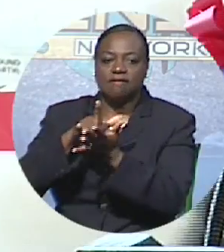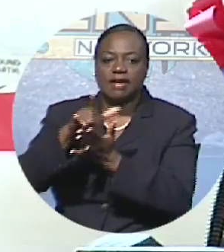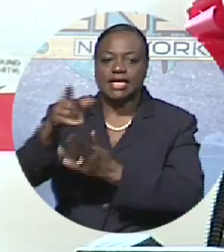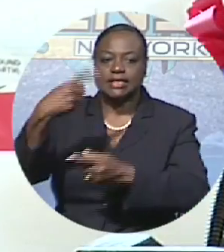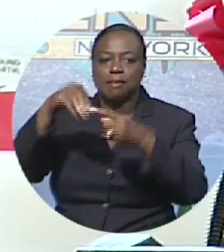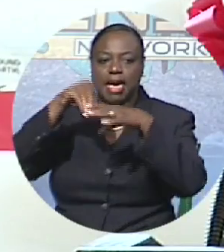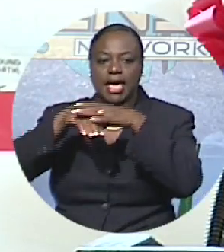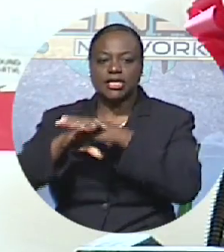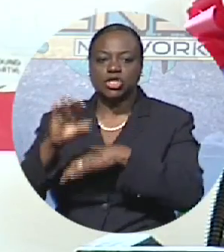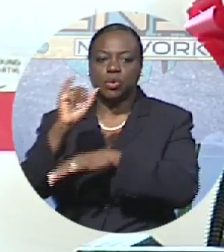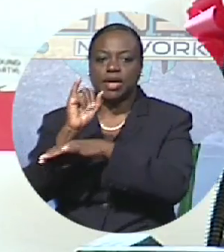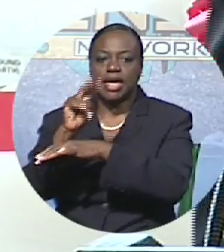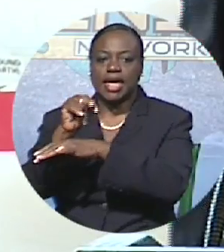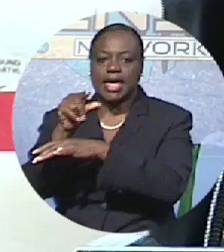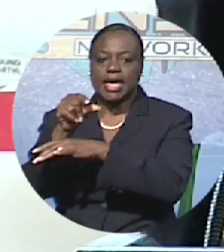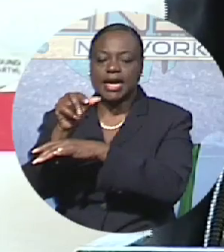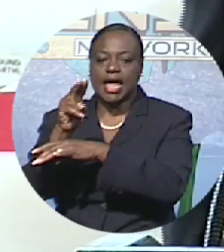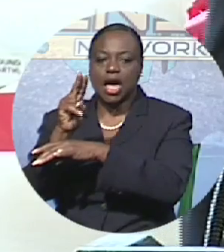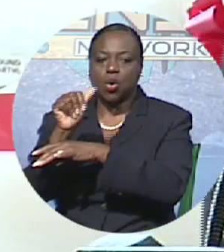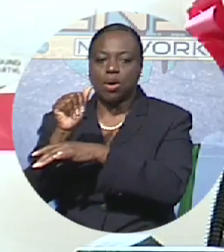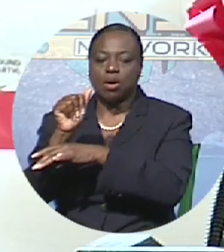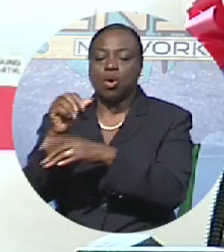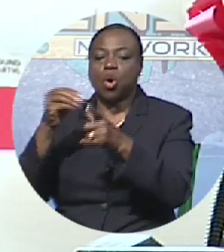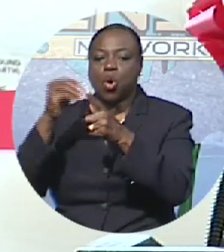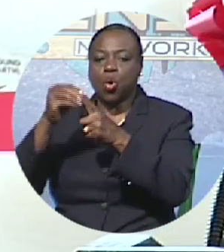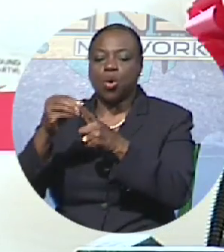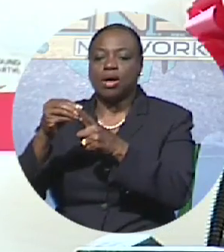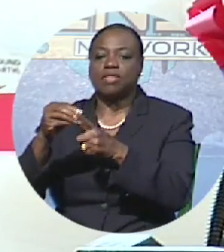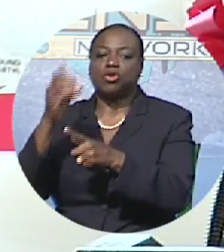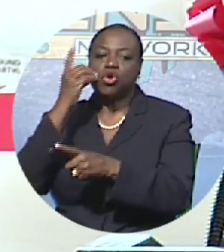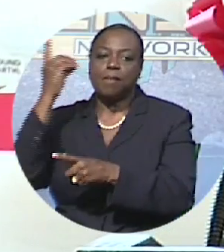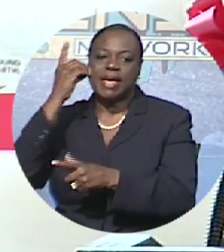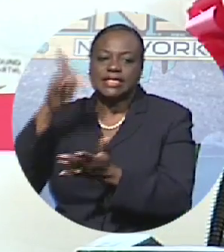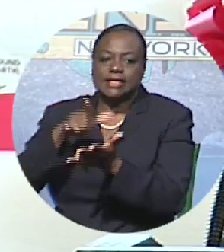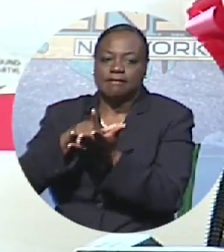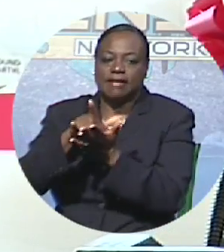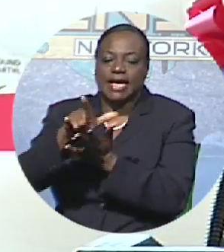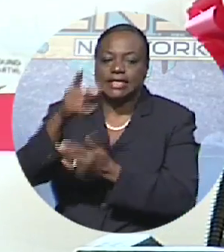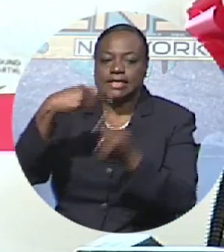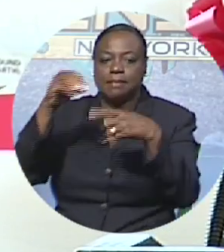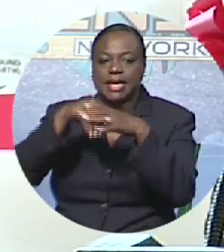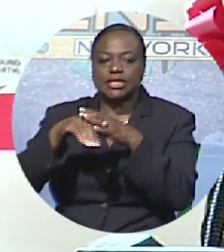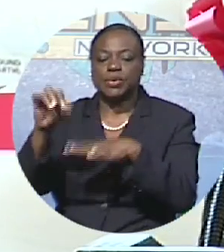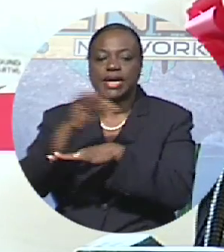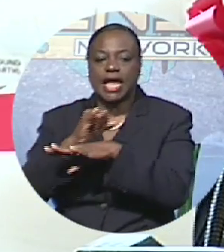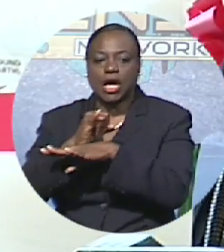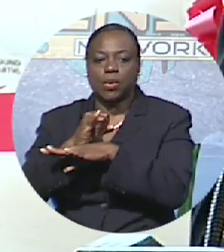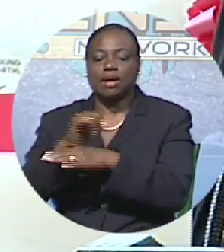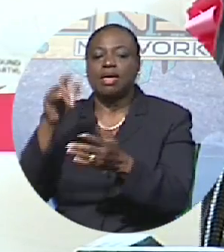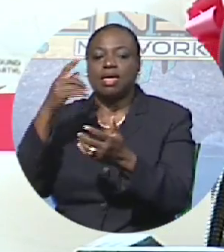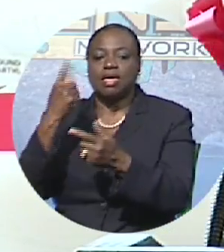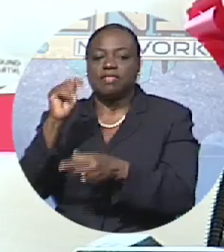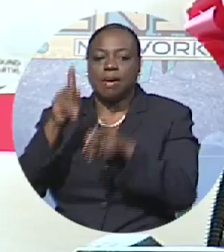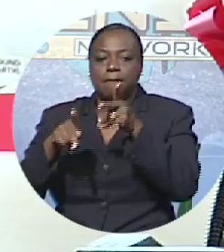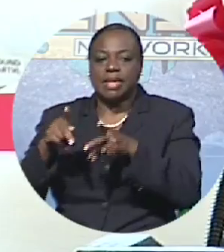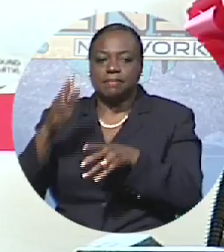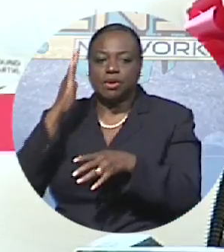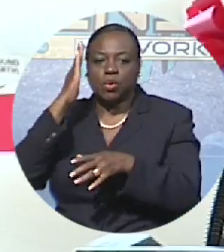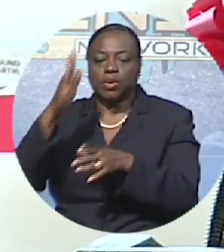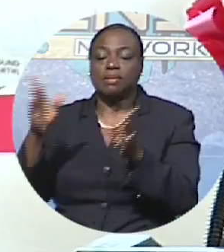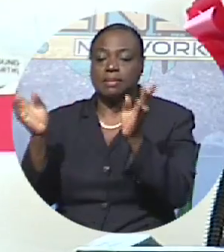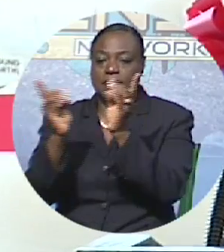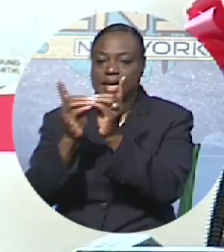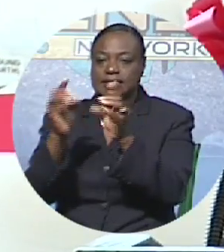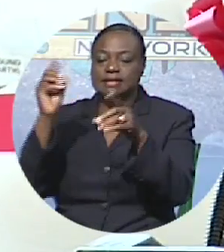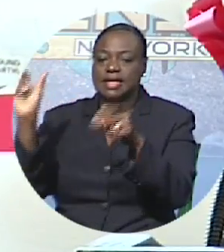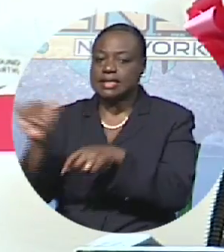to Inagua, or the domestic flights come into Inagua, that the people will be able to be met in the